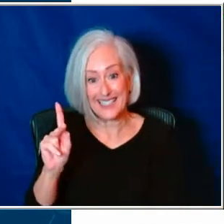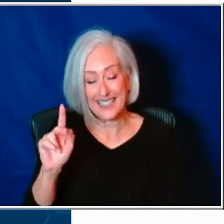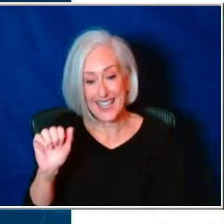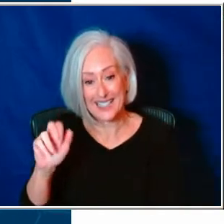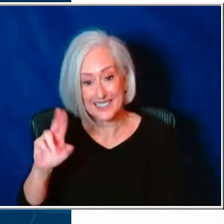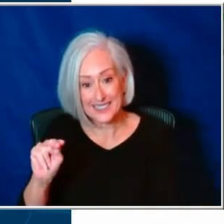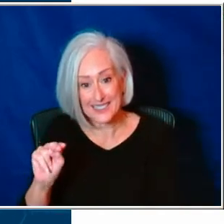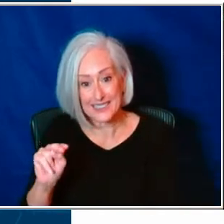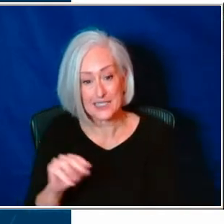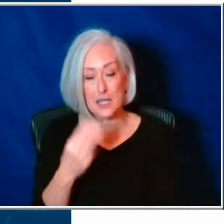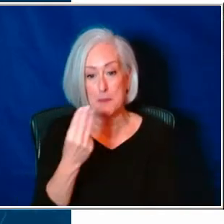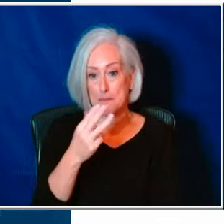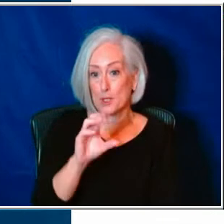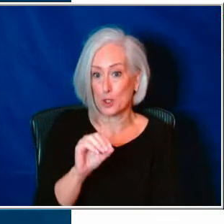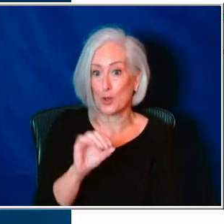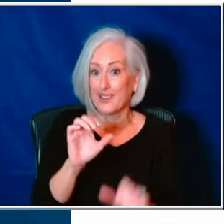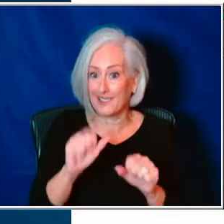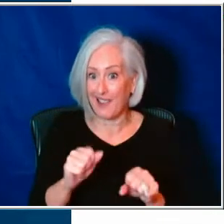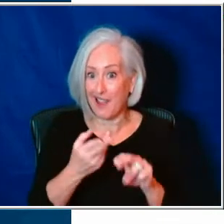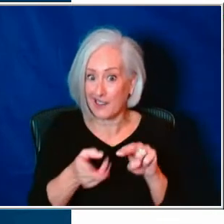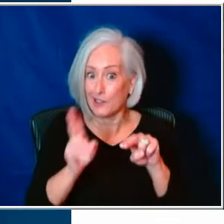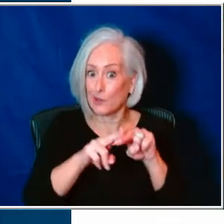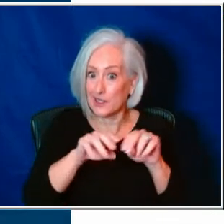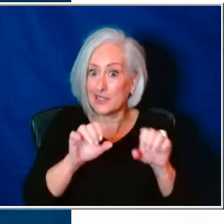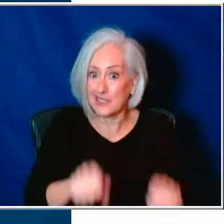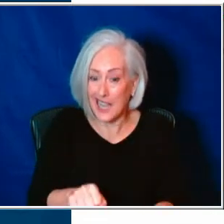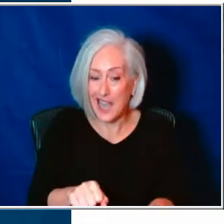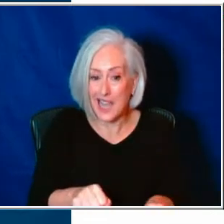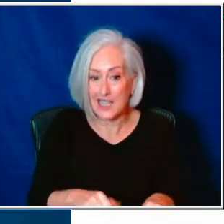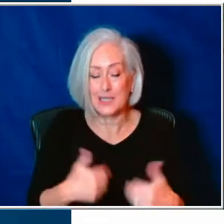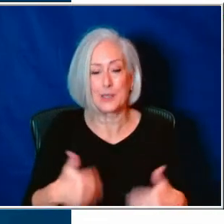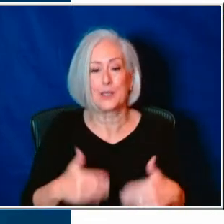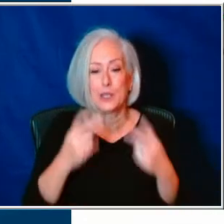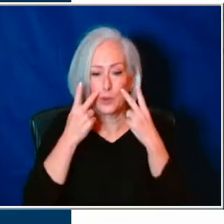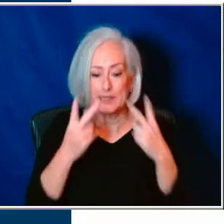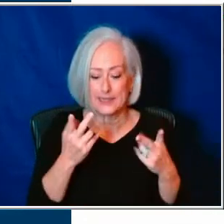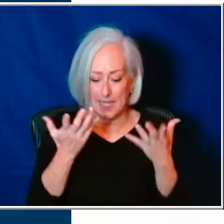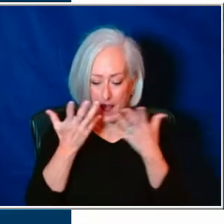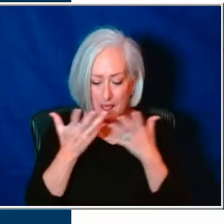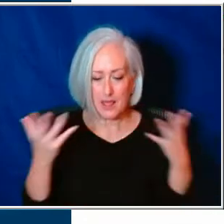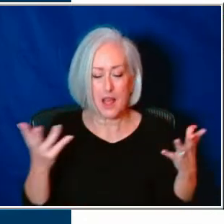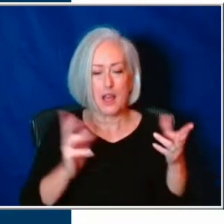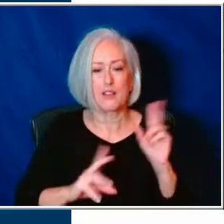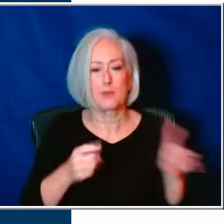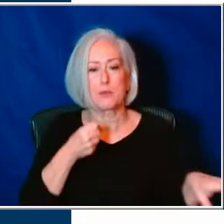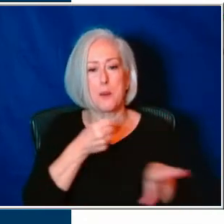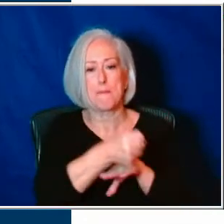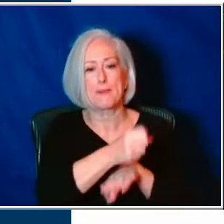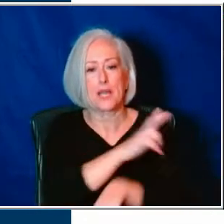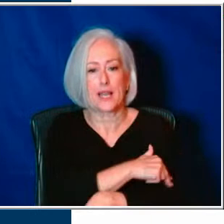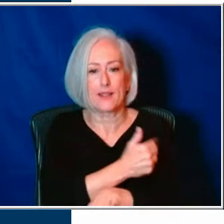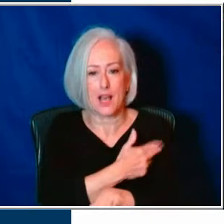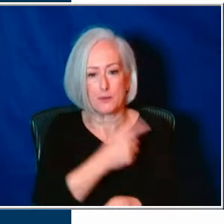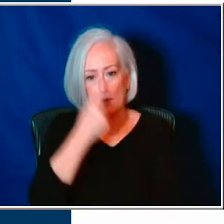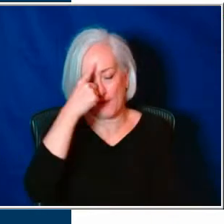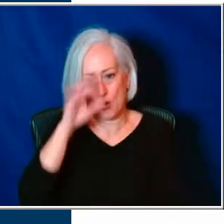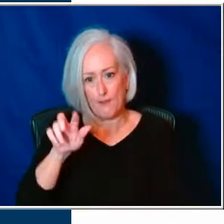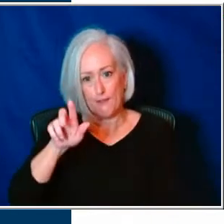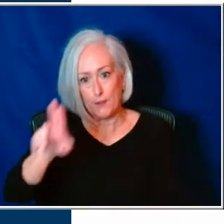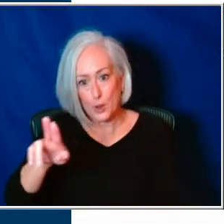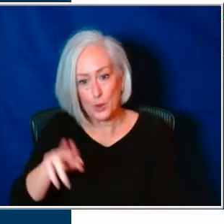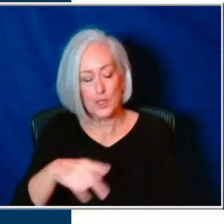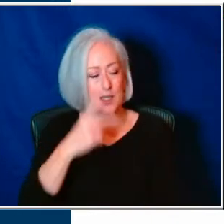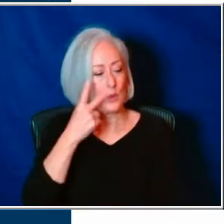go higher, and we're already seeing a lot of admissions for influenza on a weekly basis. Yeah. We're seeing influenza deaths.